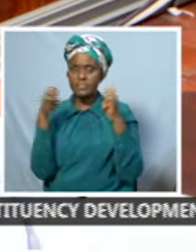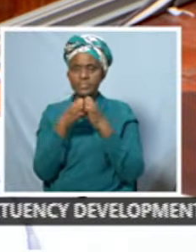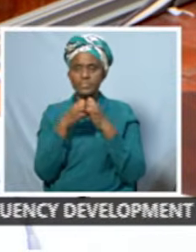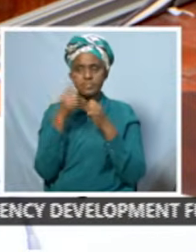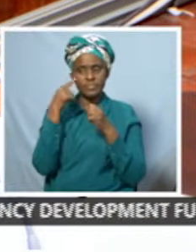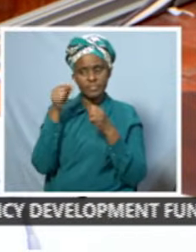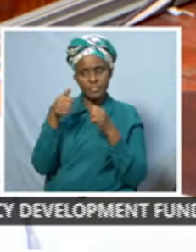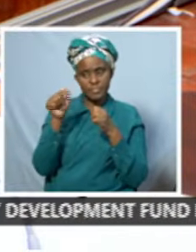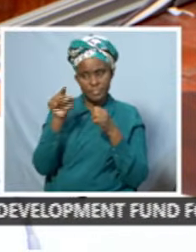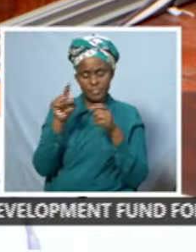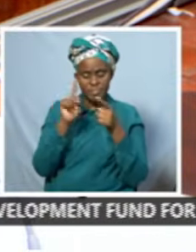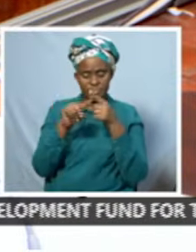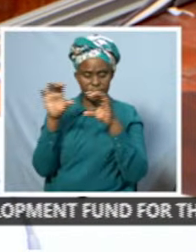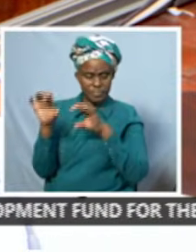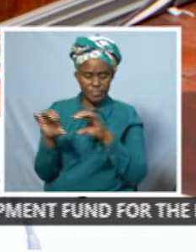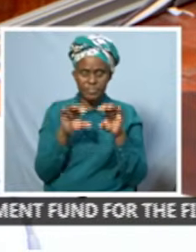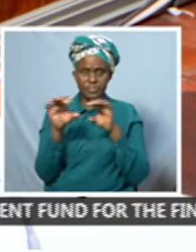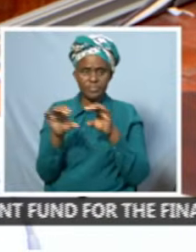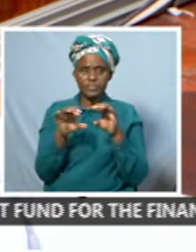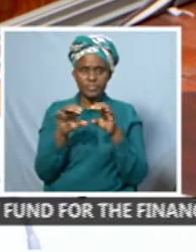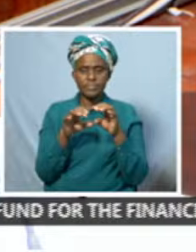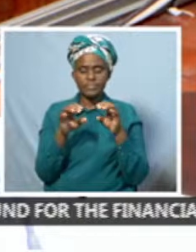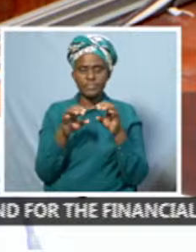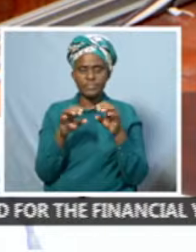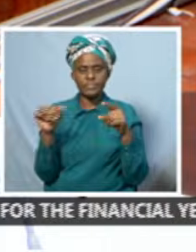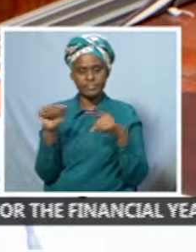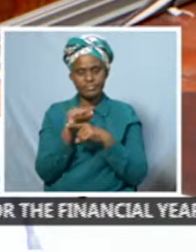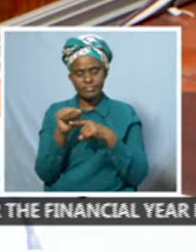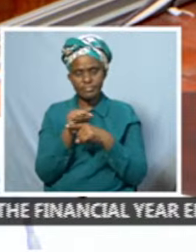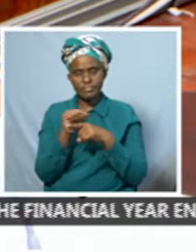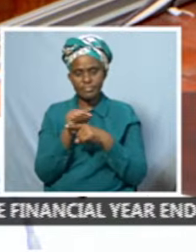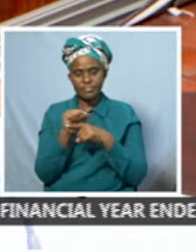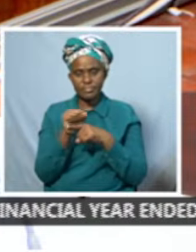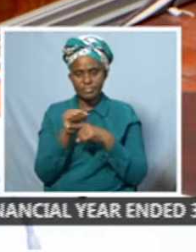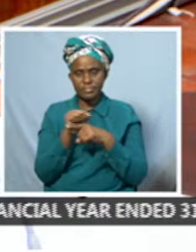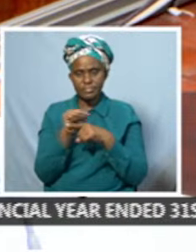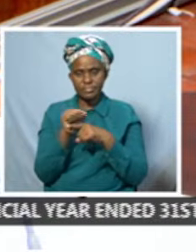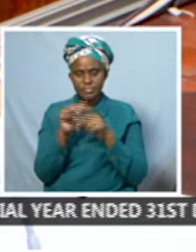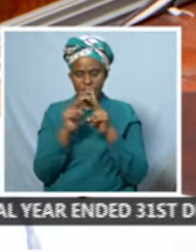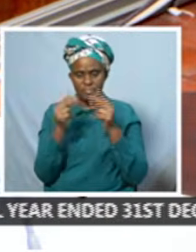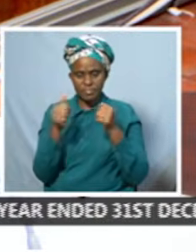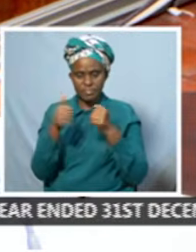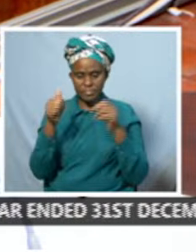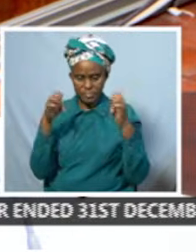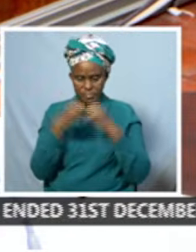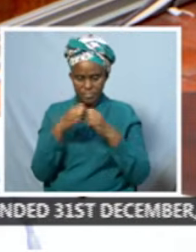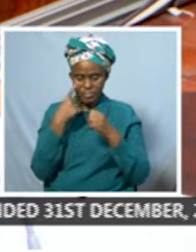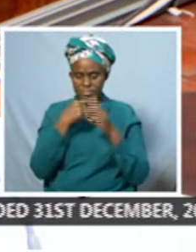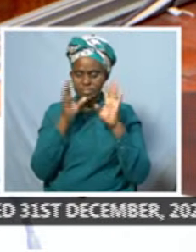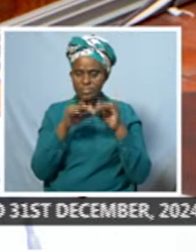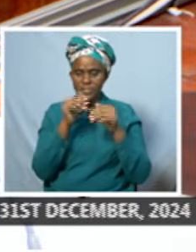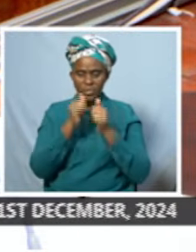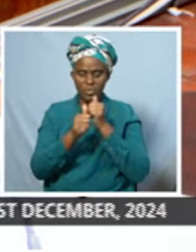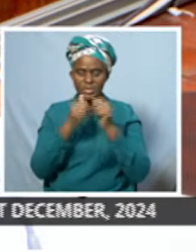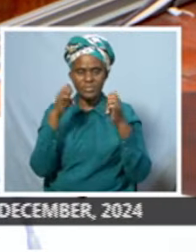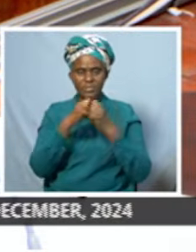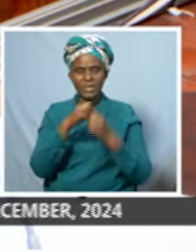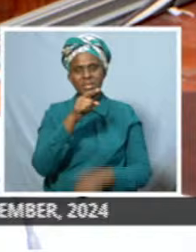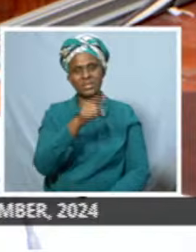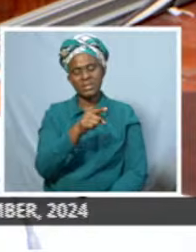for them to appraise them. So it's the bank that drops them. Which bank is